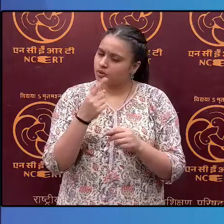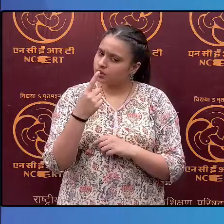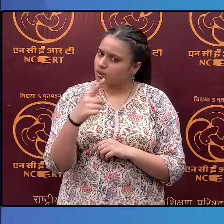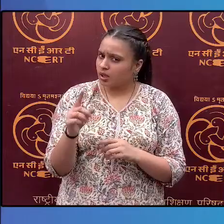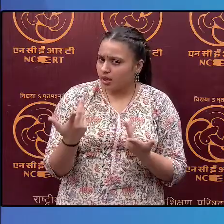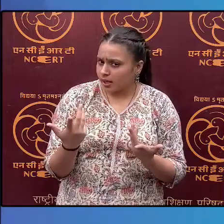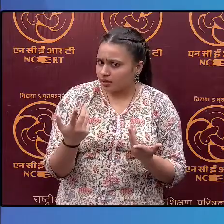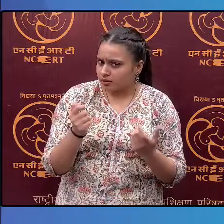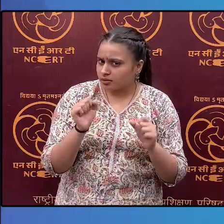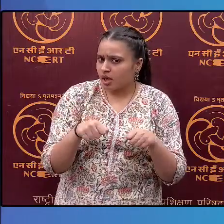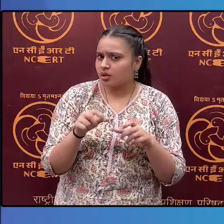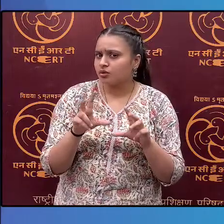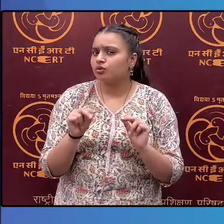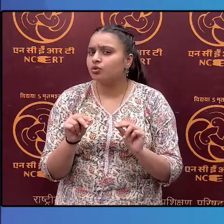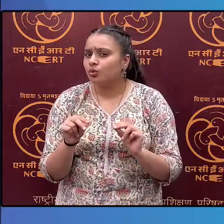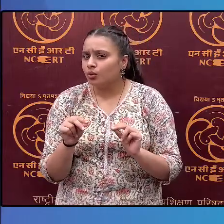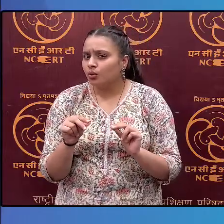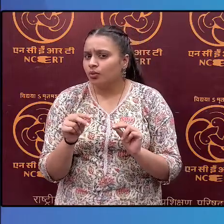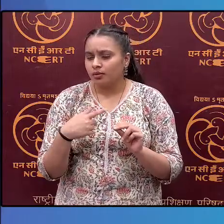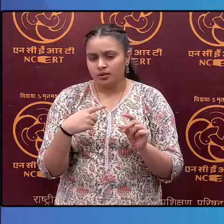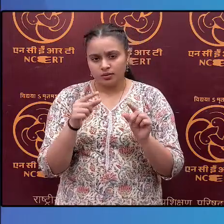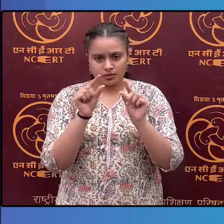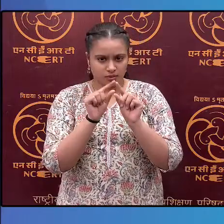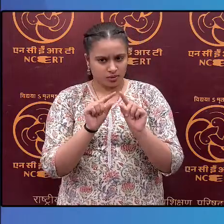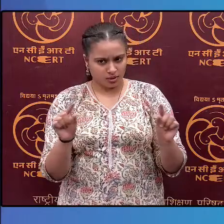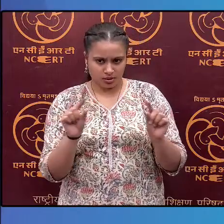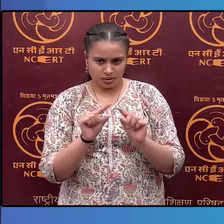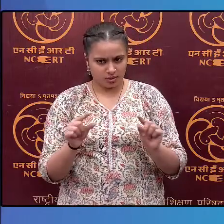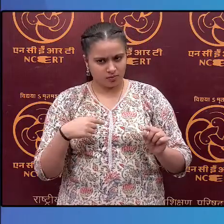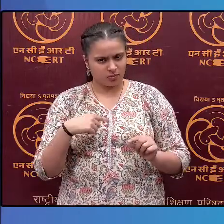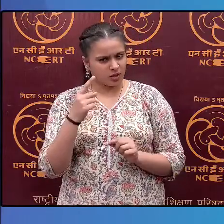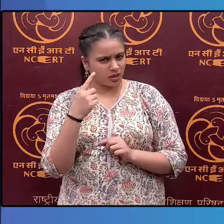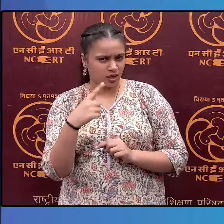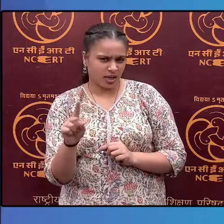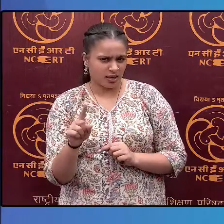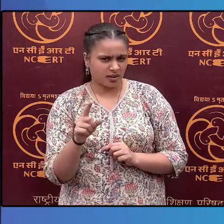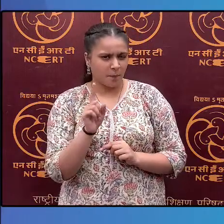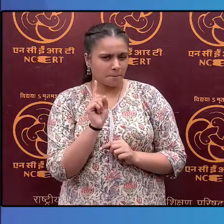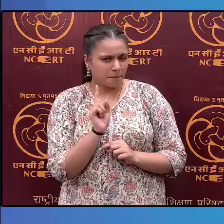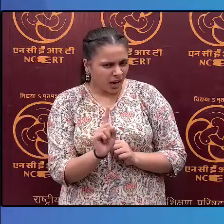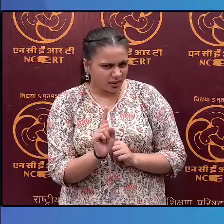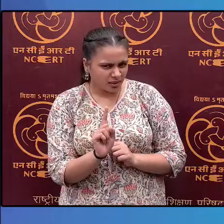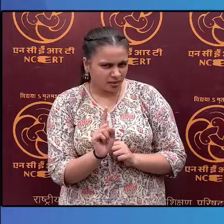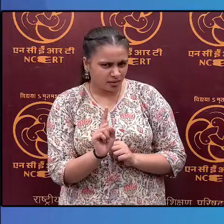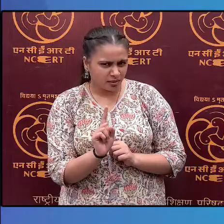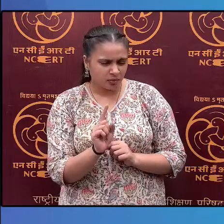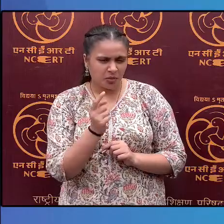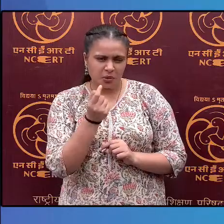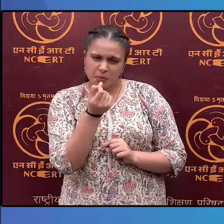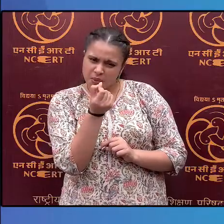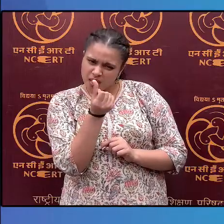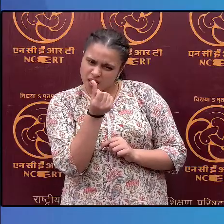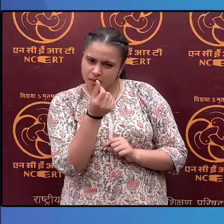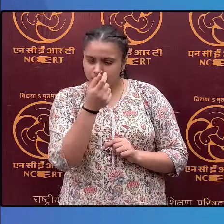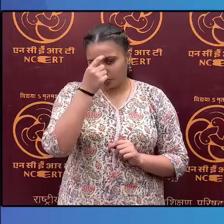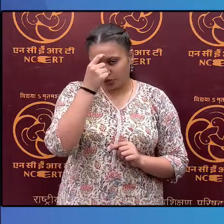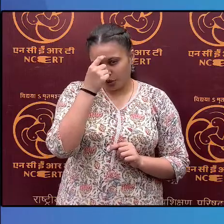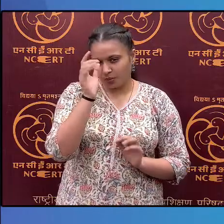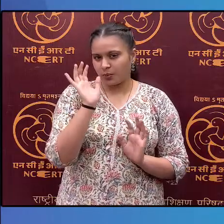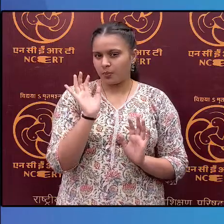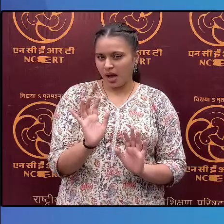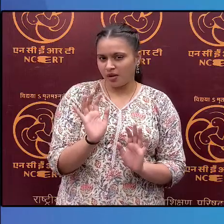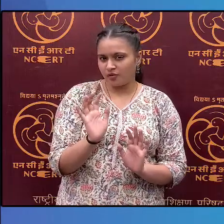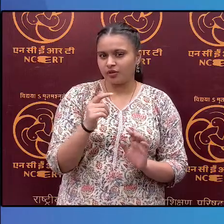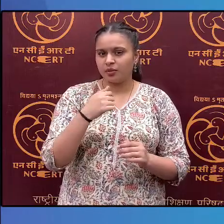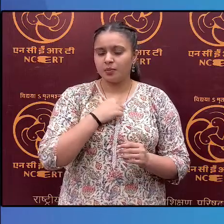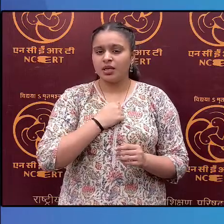you or not? Ma'am, the statements are all right, they are correct, but I guess there is one issue, or we can say one problem. There